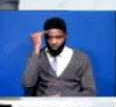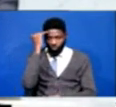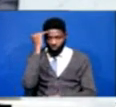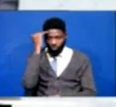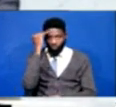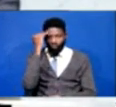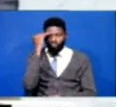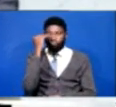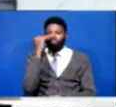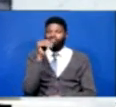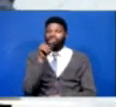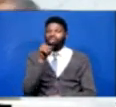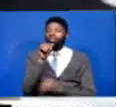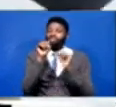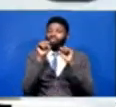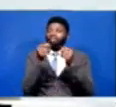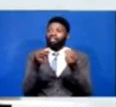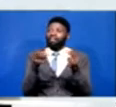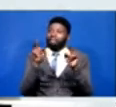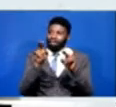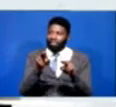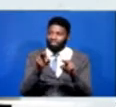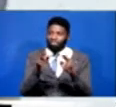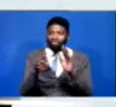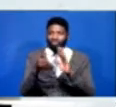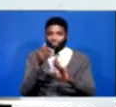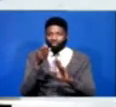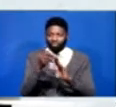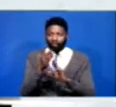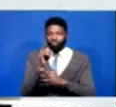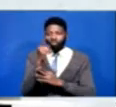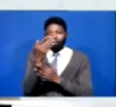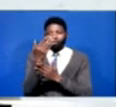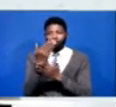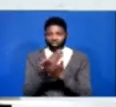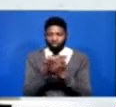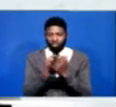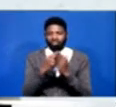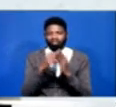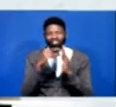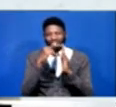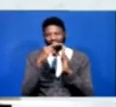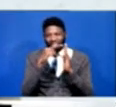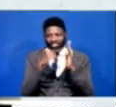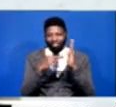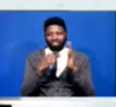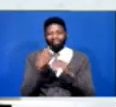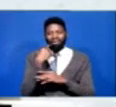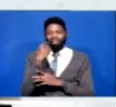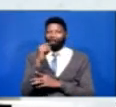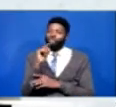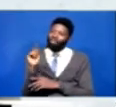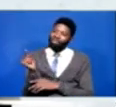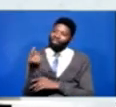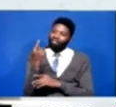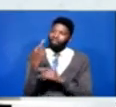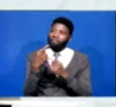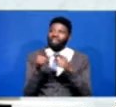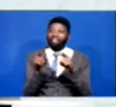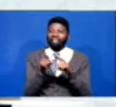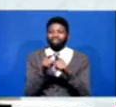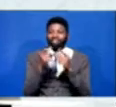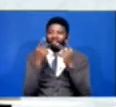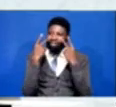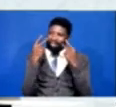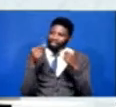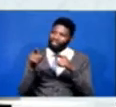I know that these things can be done so that they can come with one form and maybe read like 100 at a go, probably. But I'm trying to say now he has to